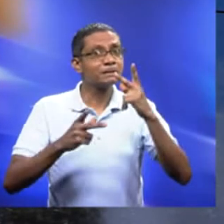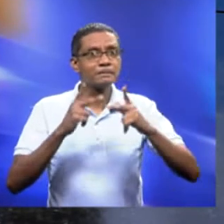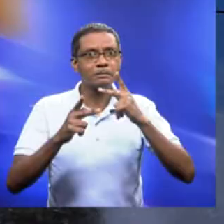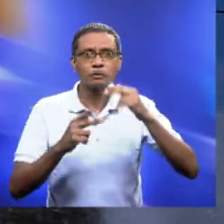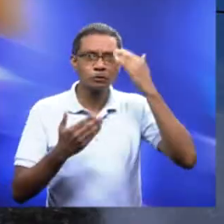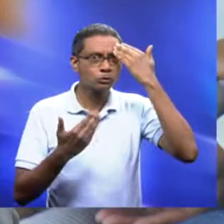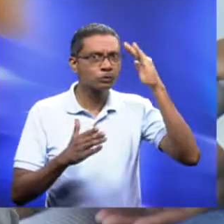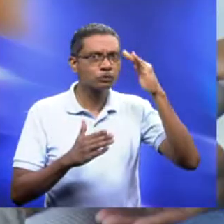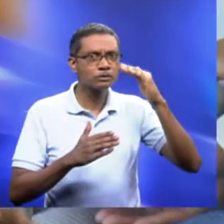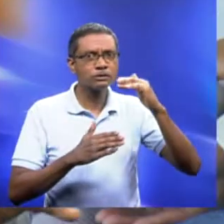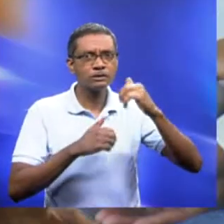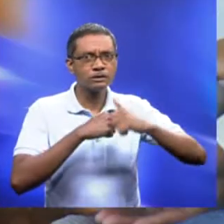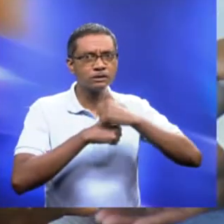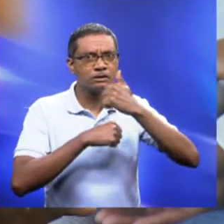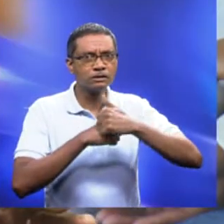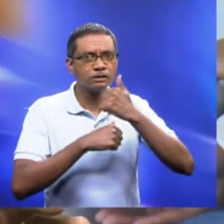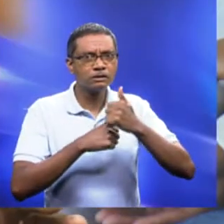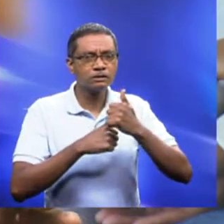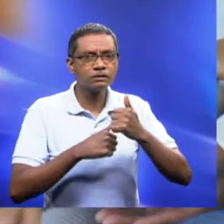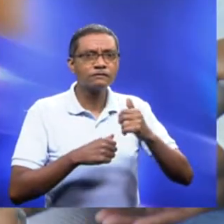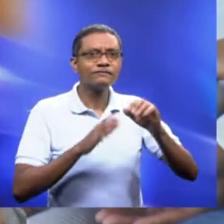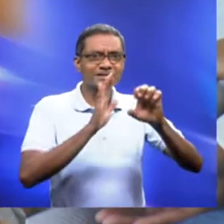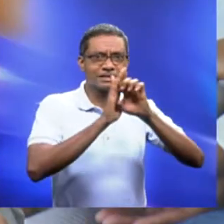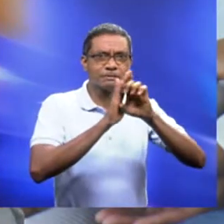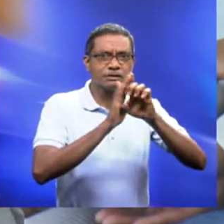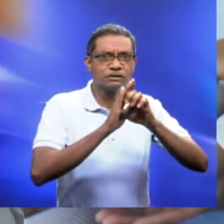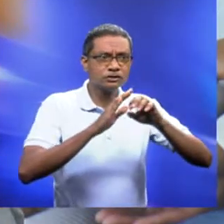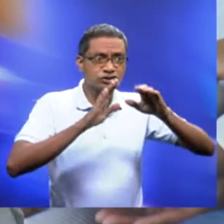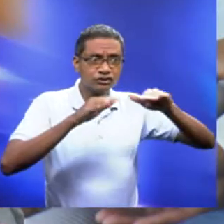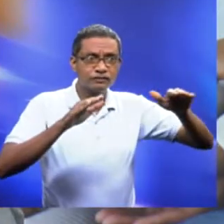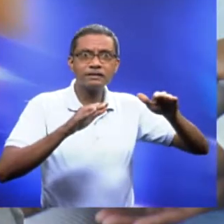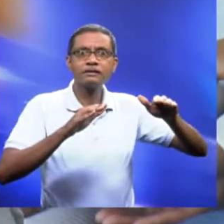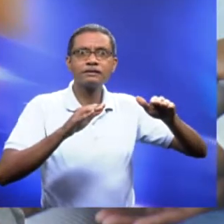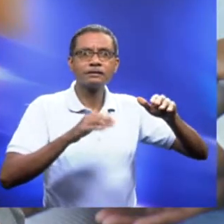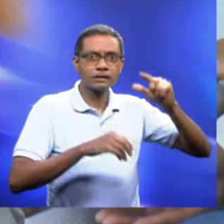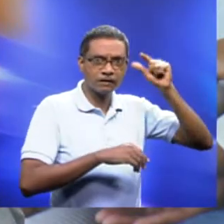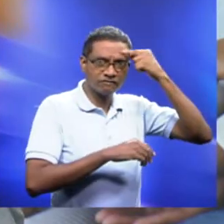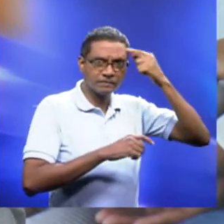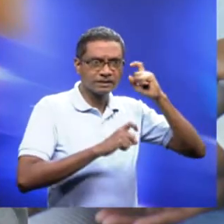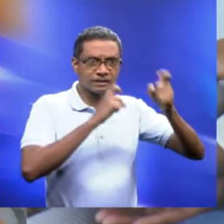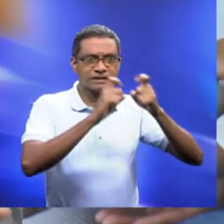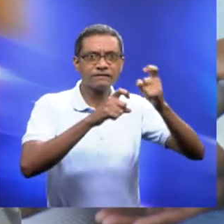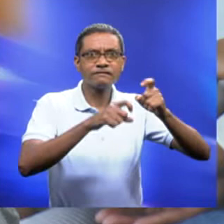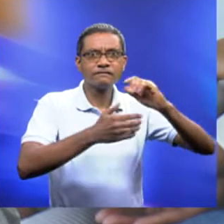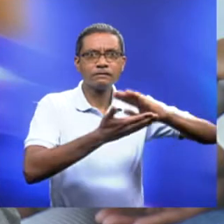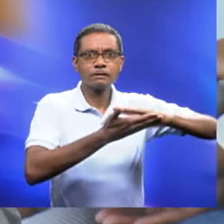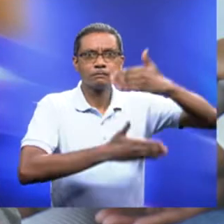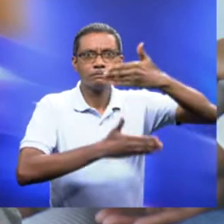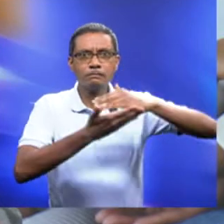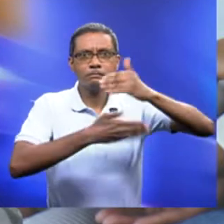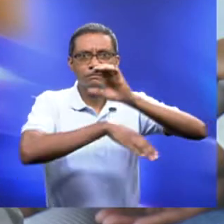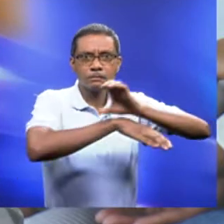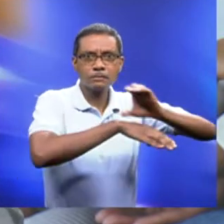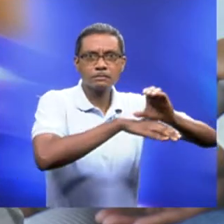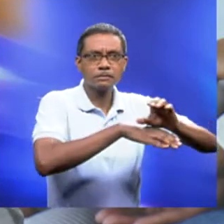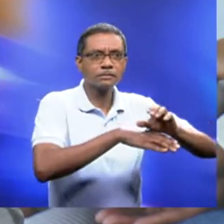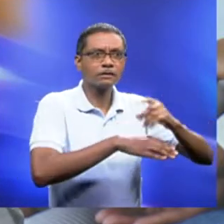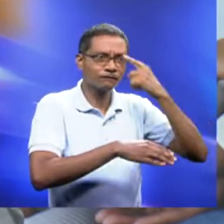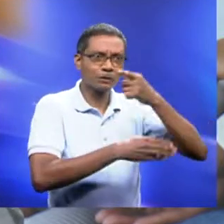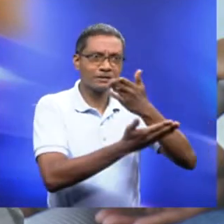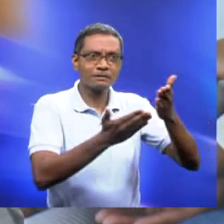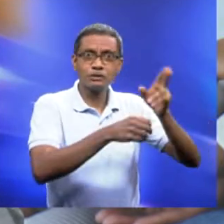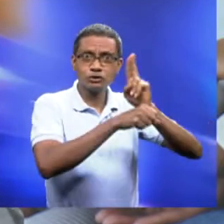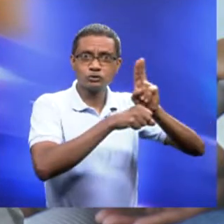the students who will get devices from government, they get the devices, but the devices